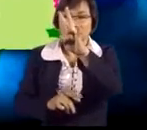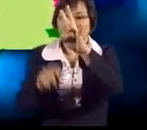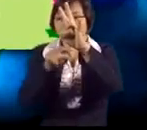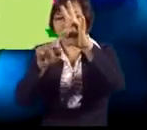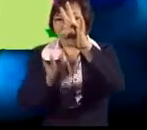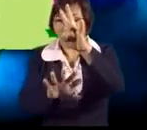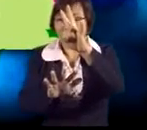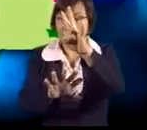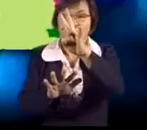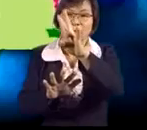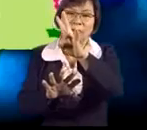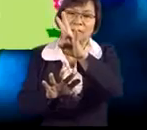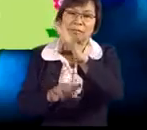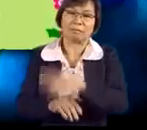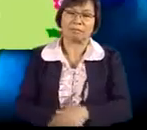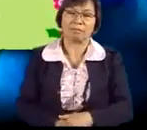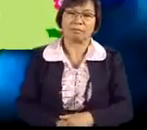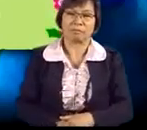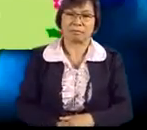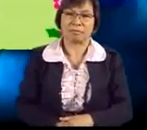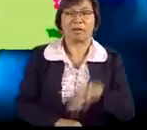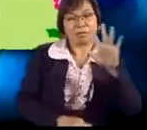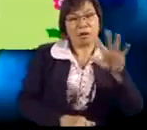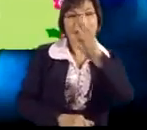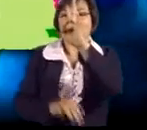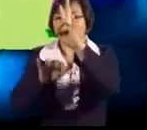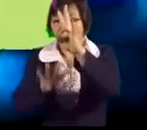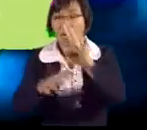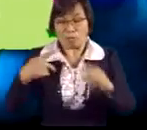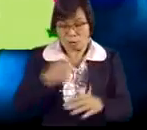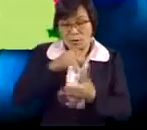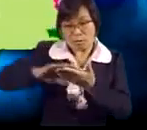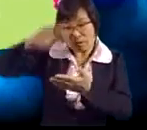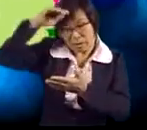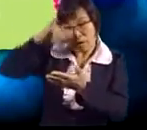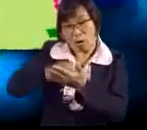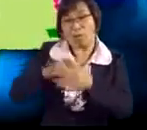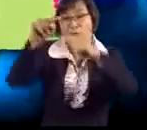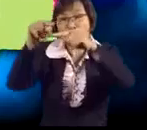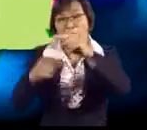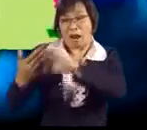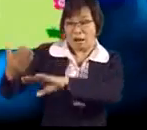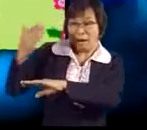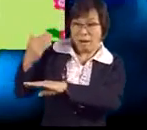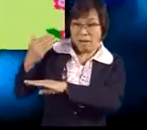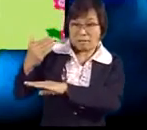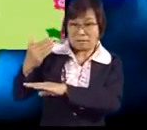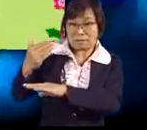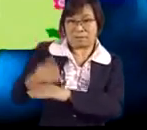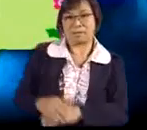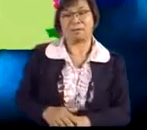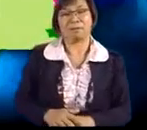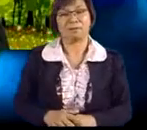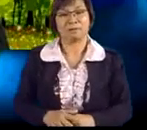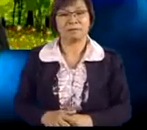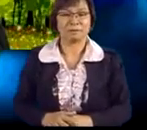7. So the answer is 5 and 7/5. 7/5. We've learned about that